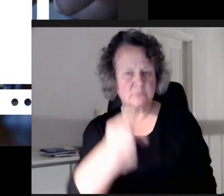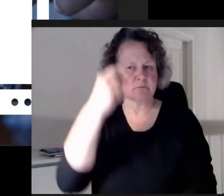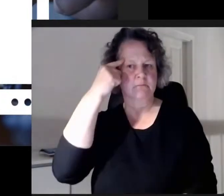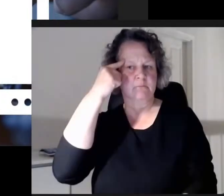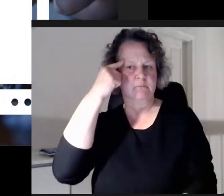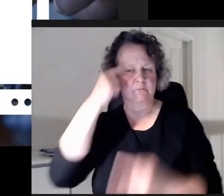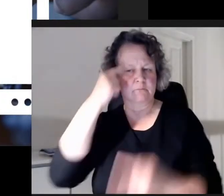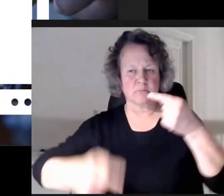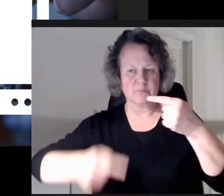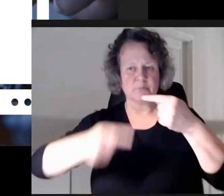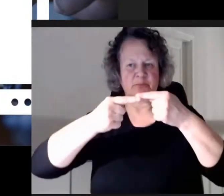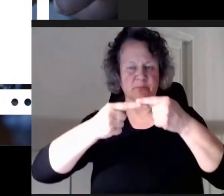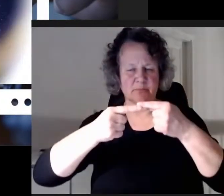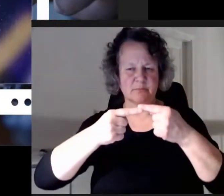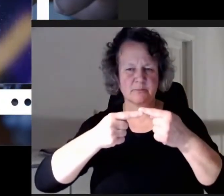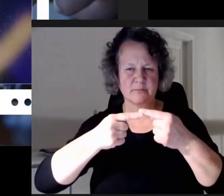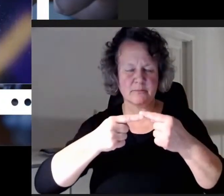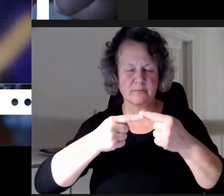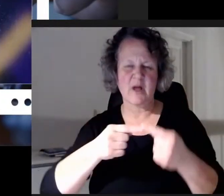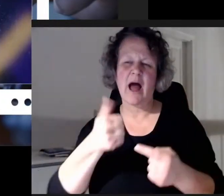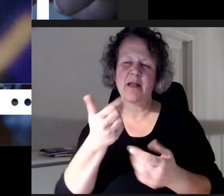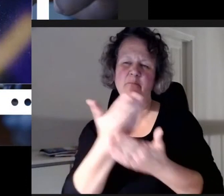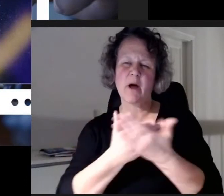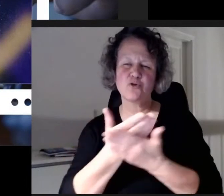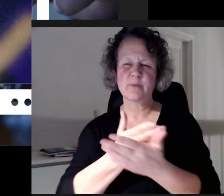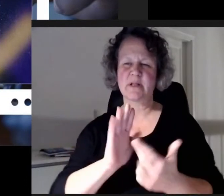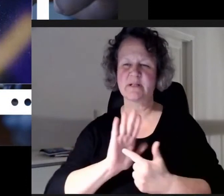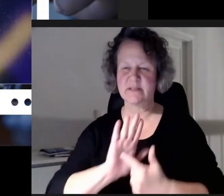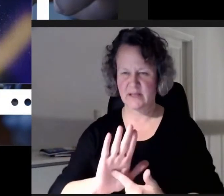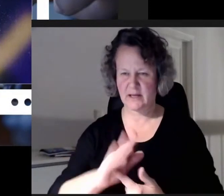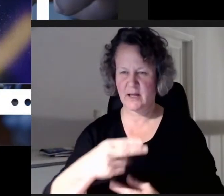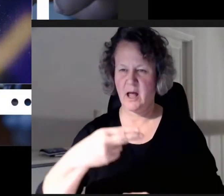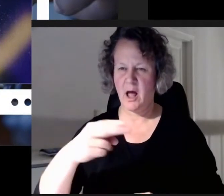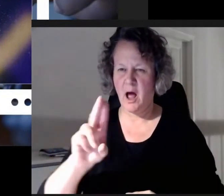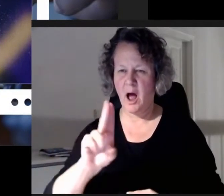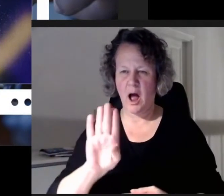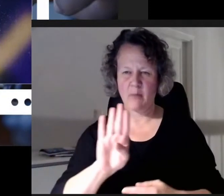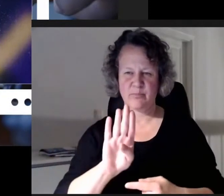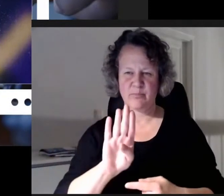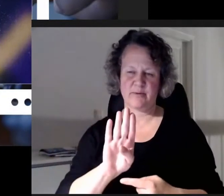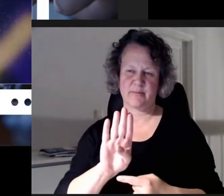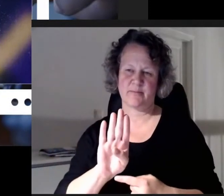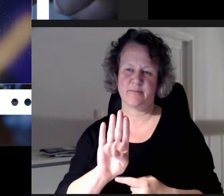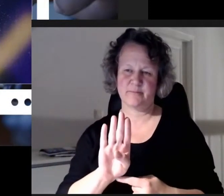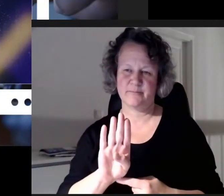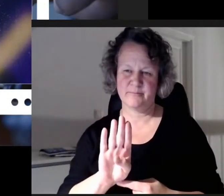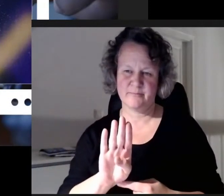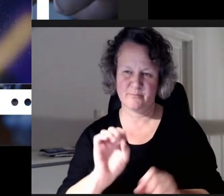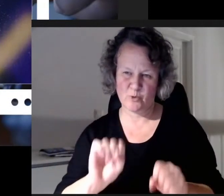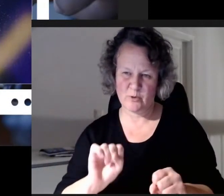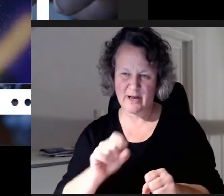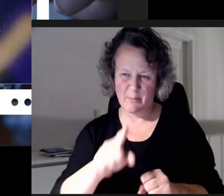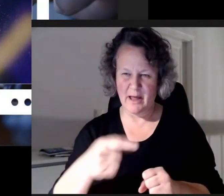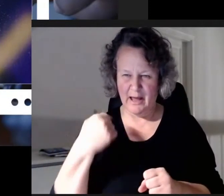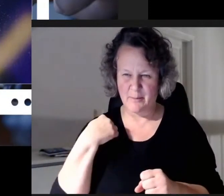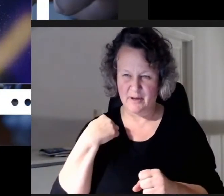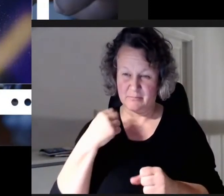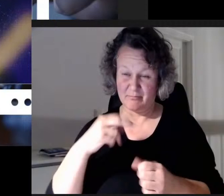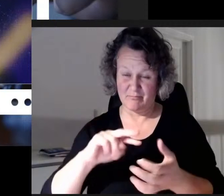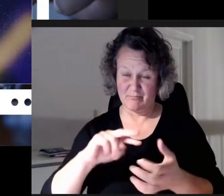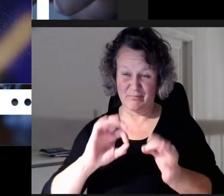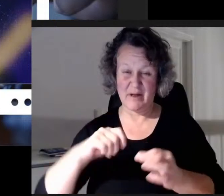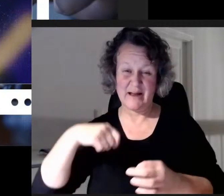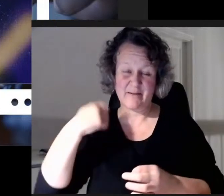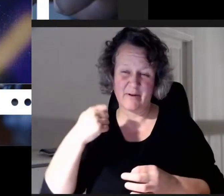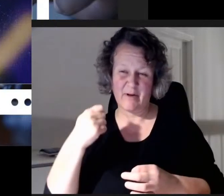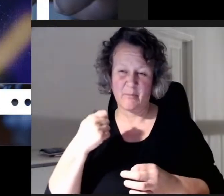Just to show you an example for such a hub element, so that you can imagine it a little bit better. On the one hand, we have this animated